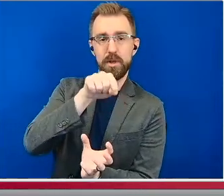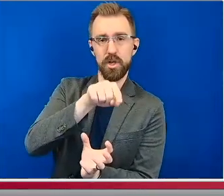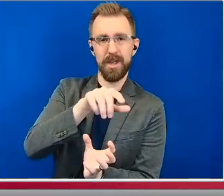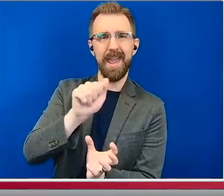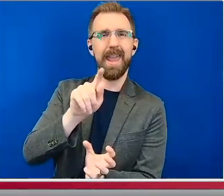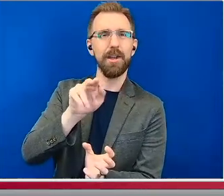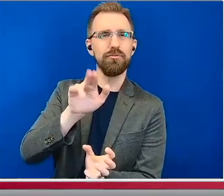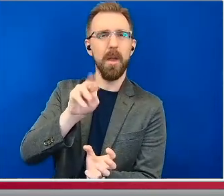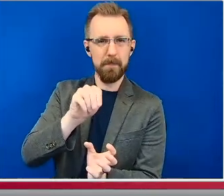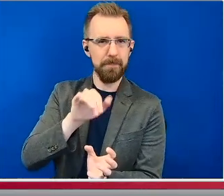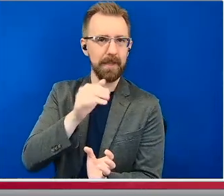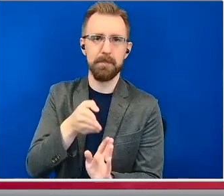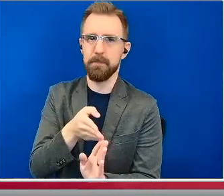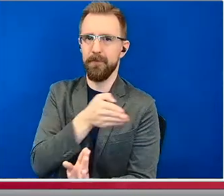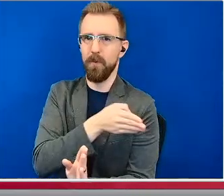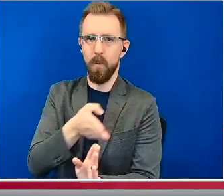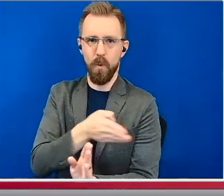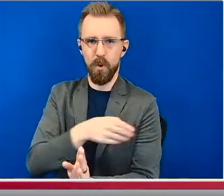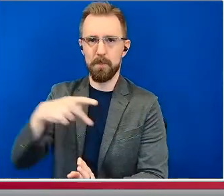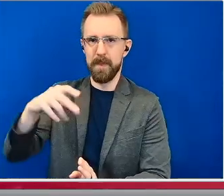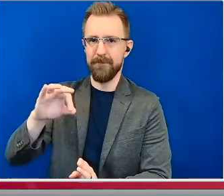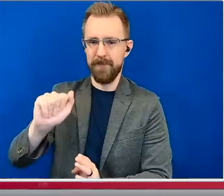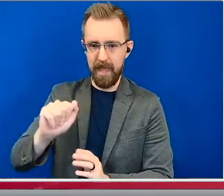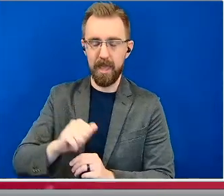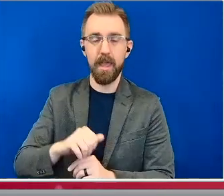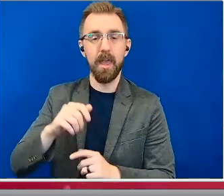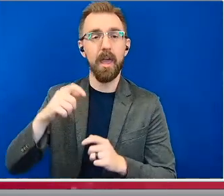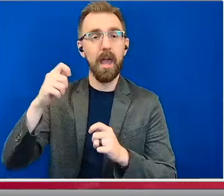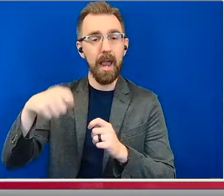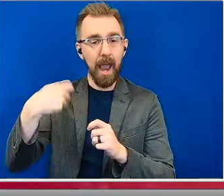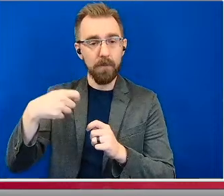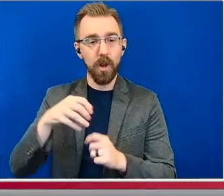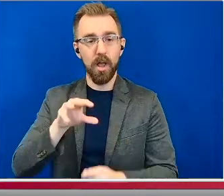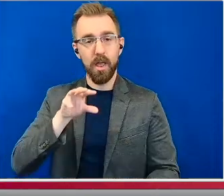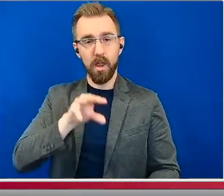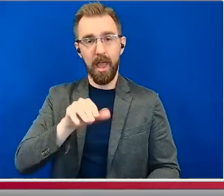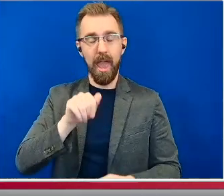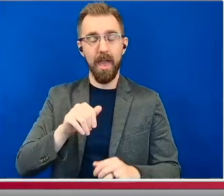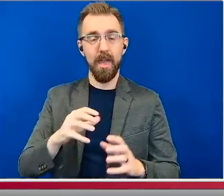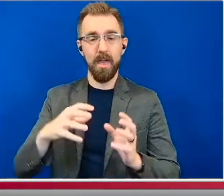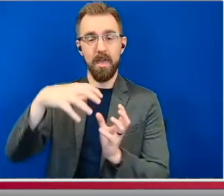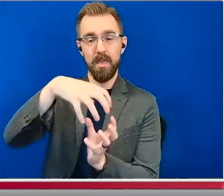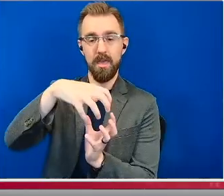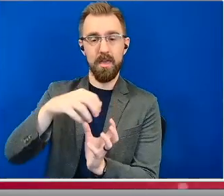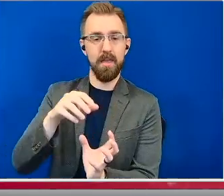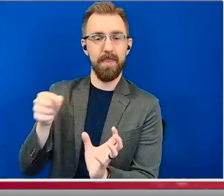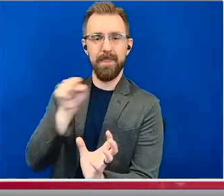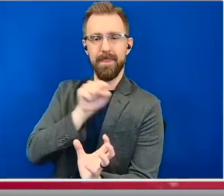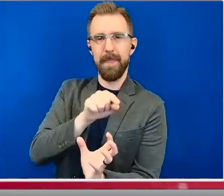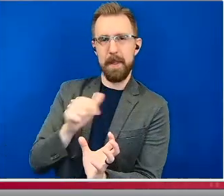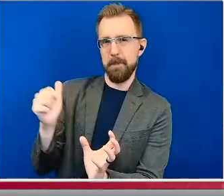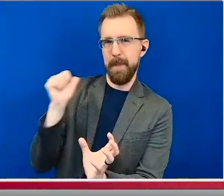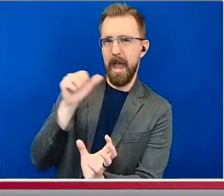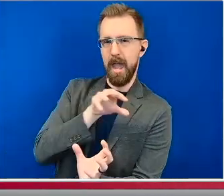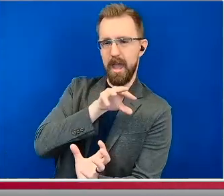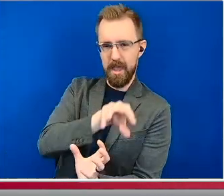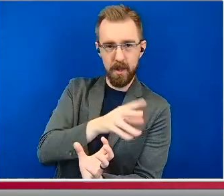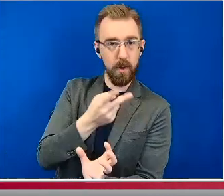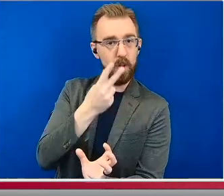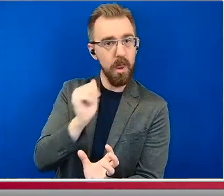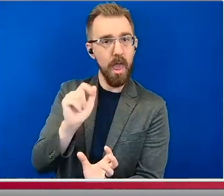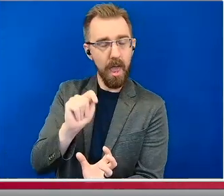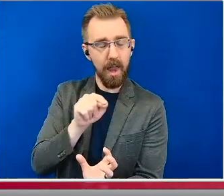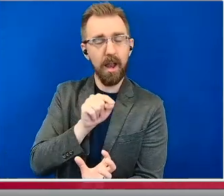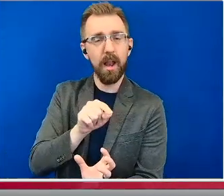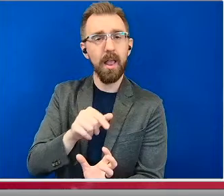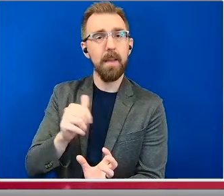before the ablation, and the camera is actually looking at the back of the left upper chamber of the heart. So what you're looking at is the back side of the